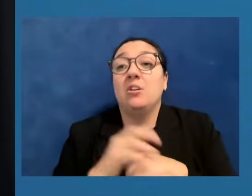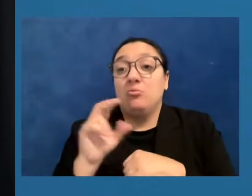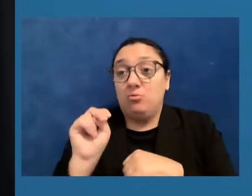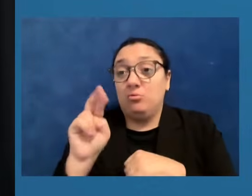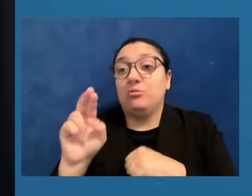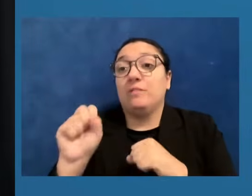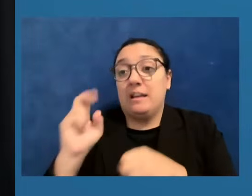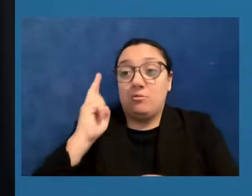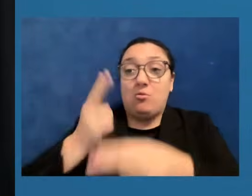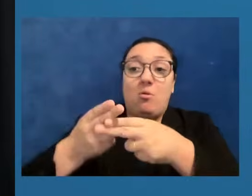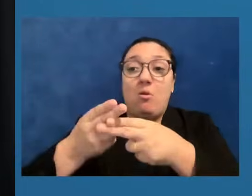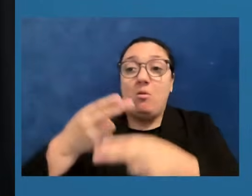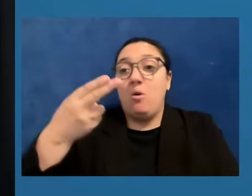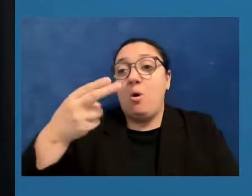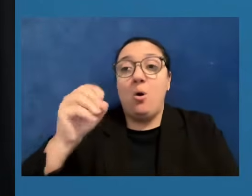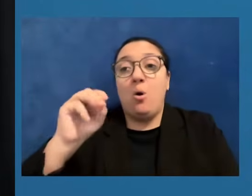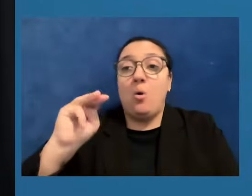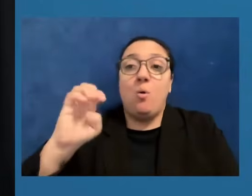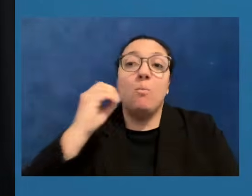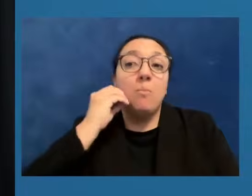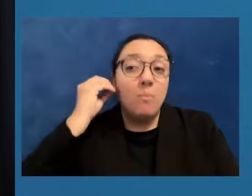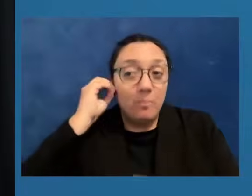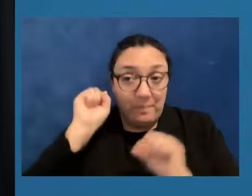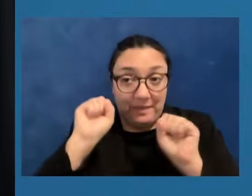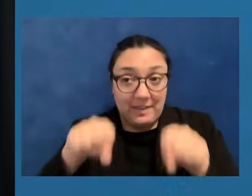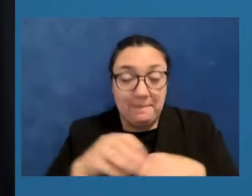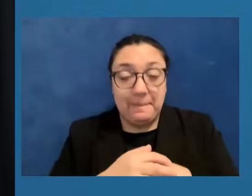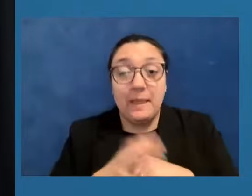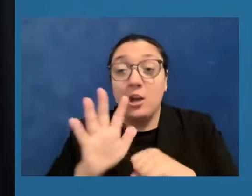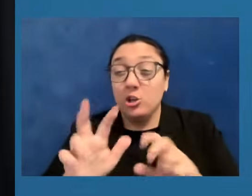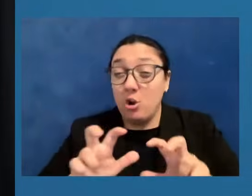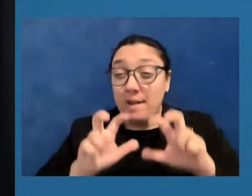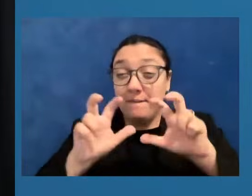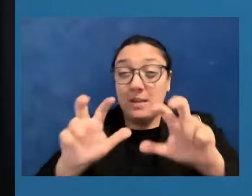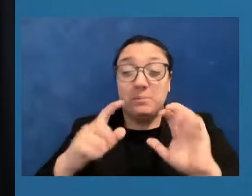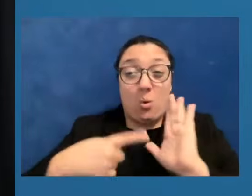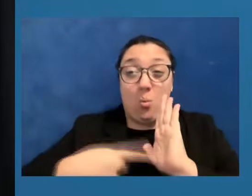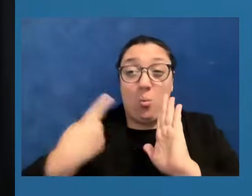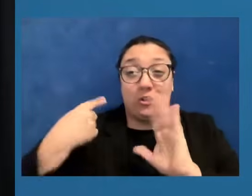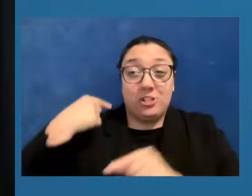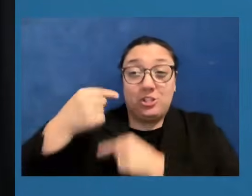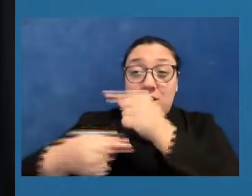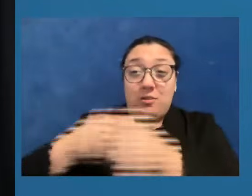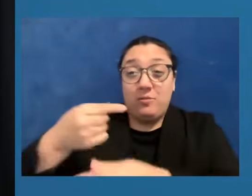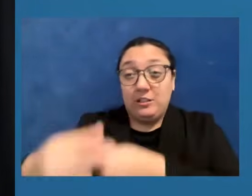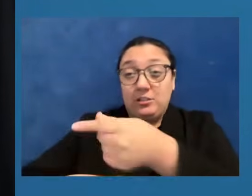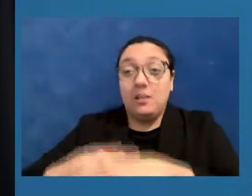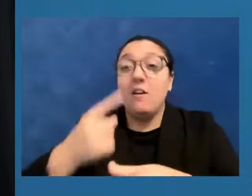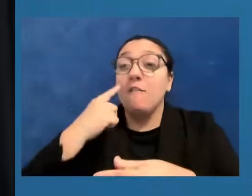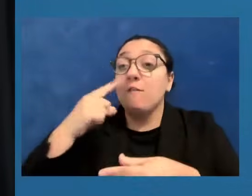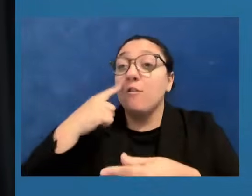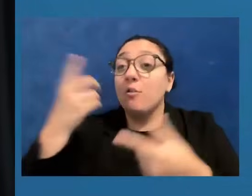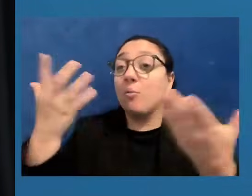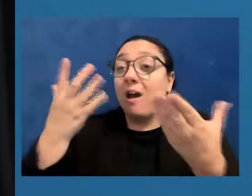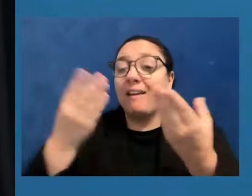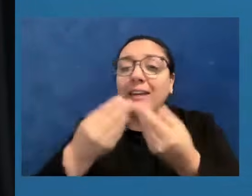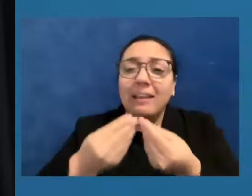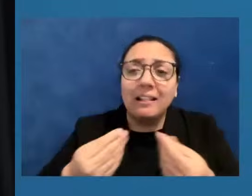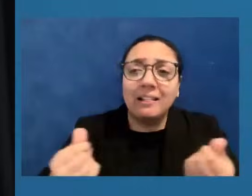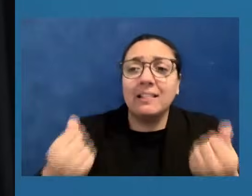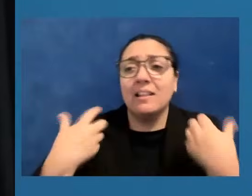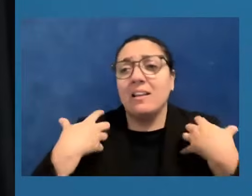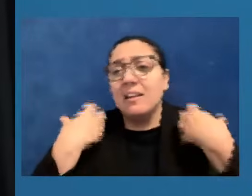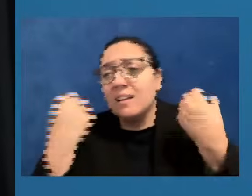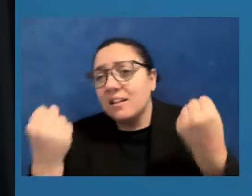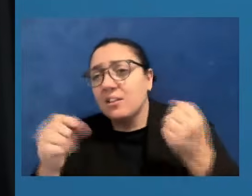home. Your investment is a once-in-a-generation investment in healing and growth. Your